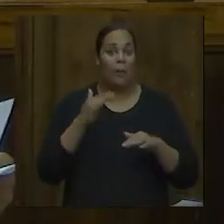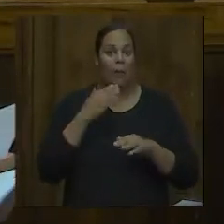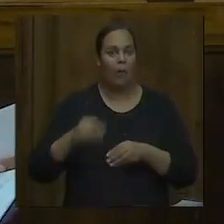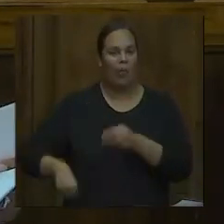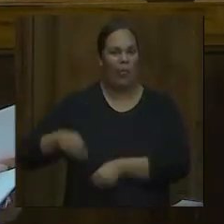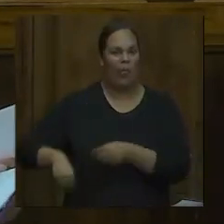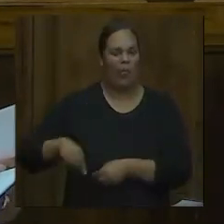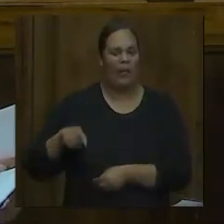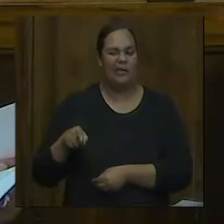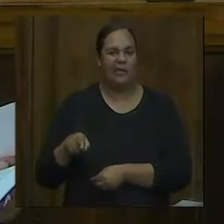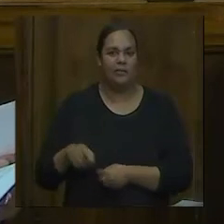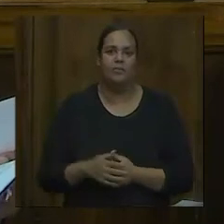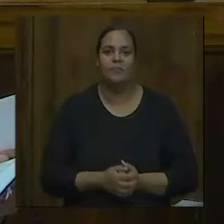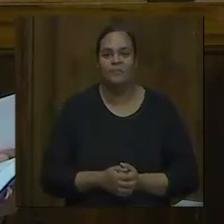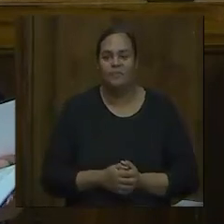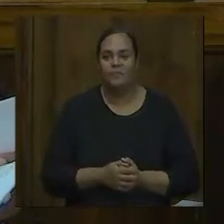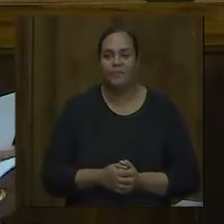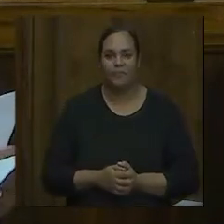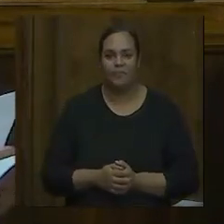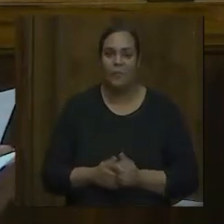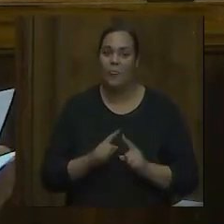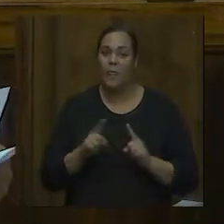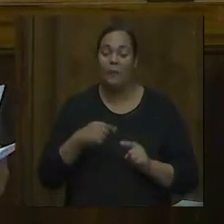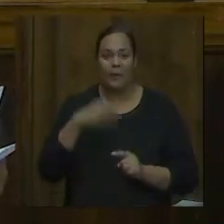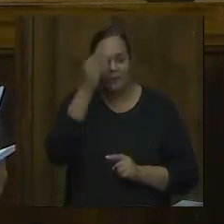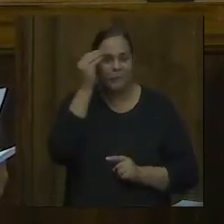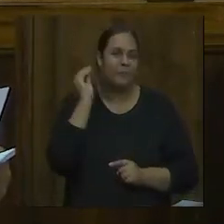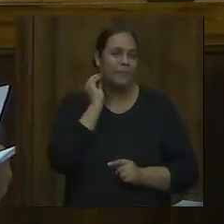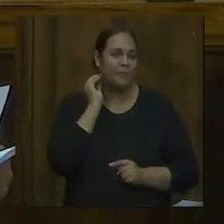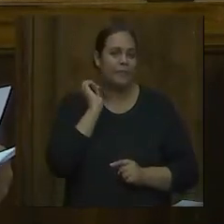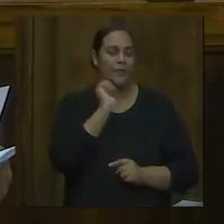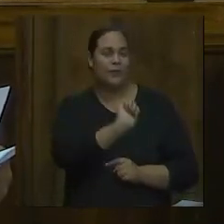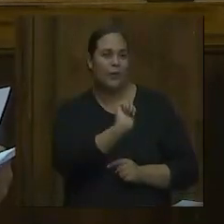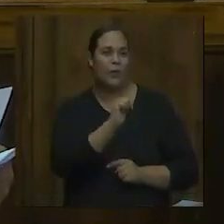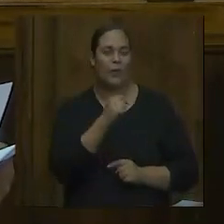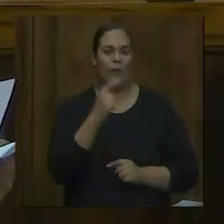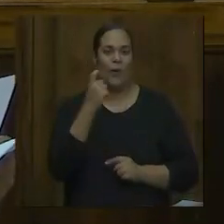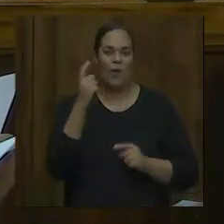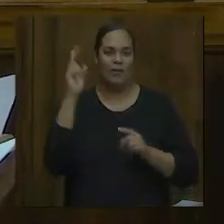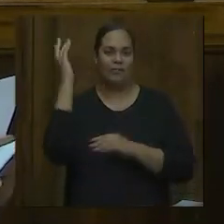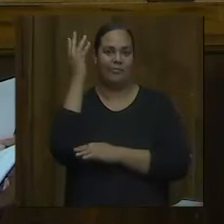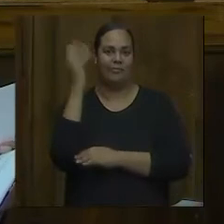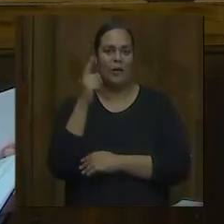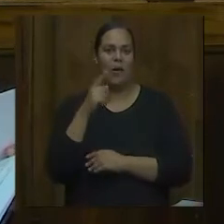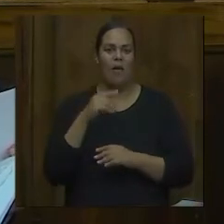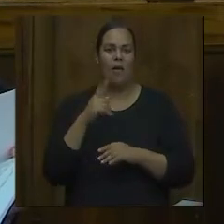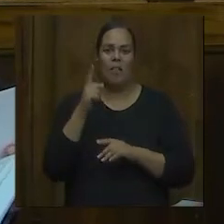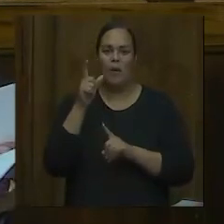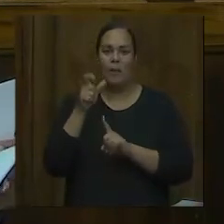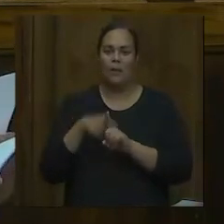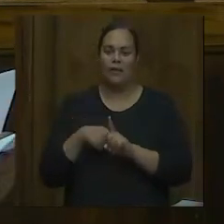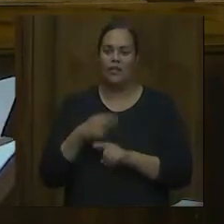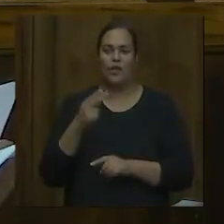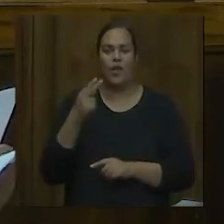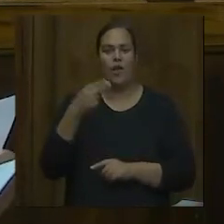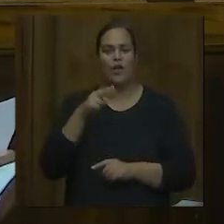few. Olivier. I recall the lyrics, Madam Speaker, of the late musician, Mr.